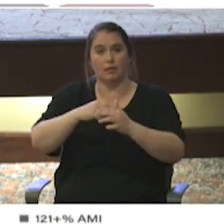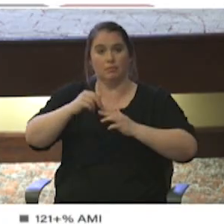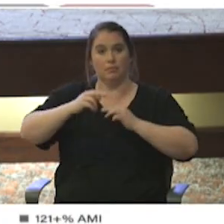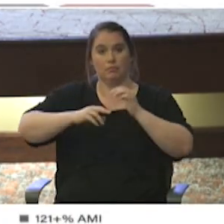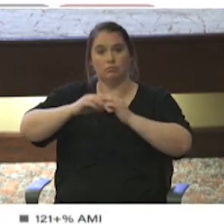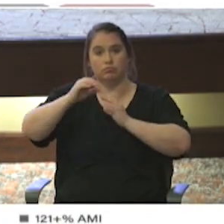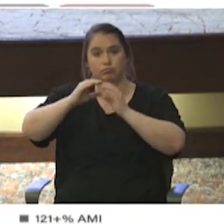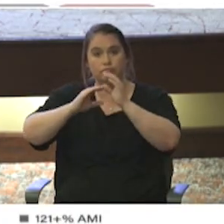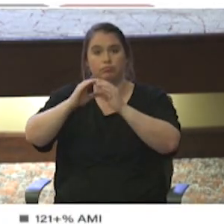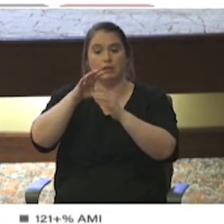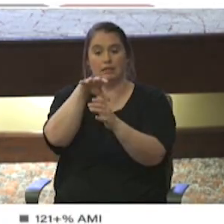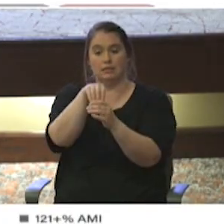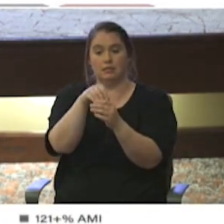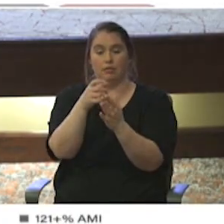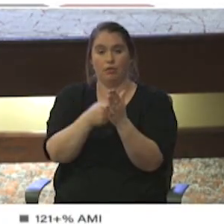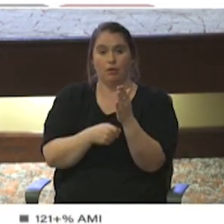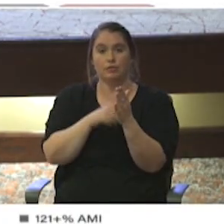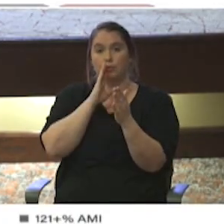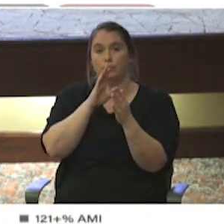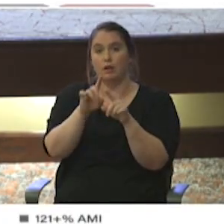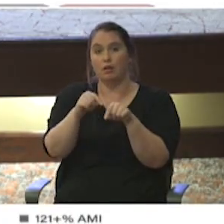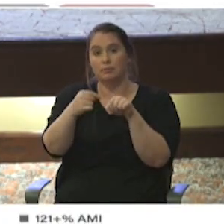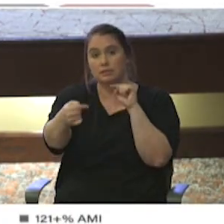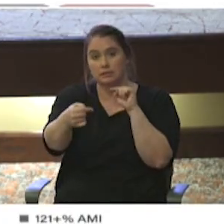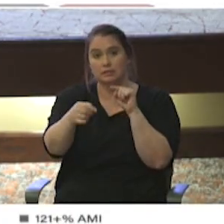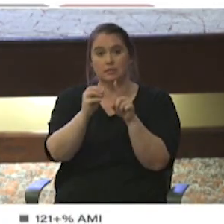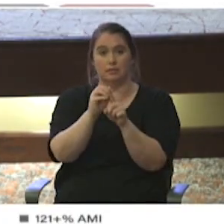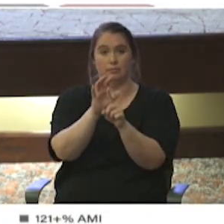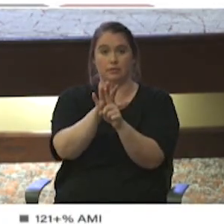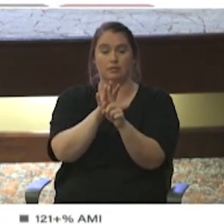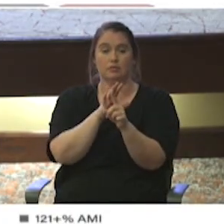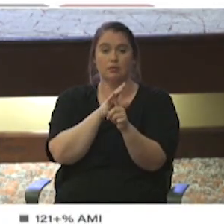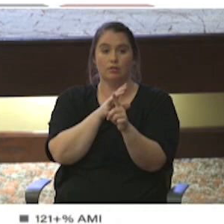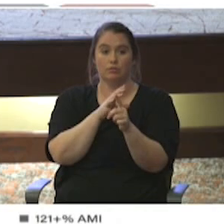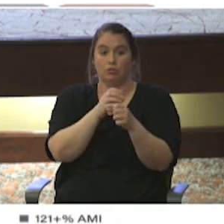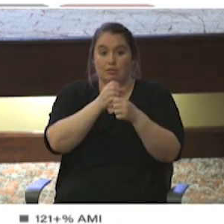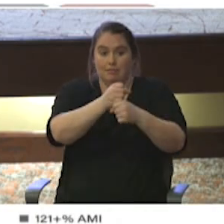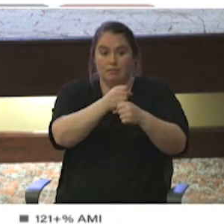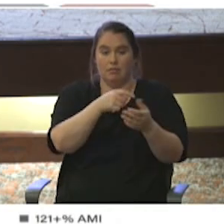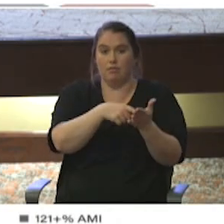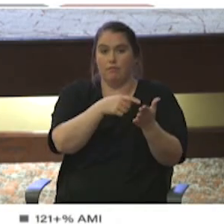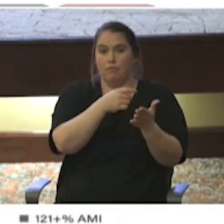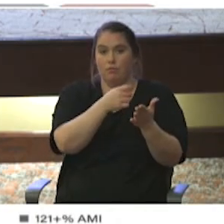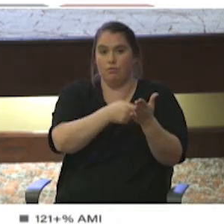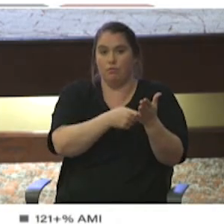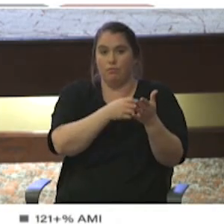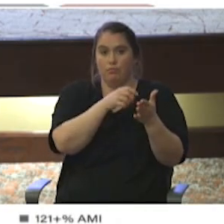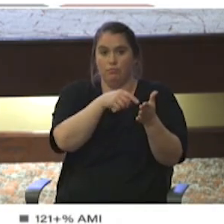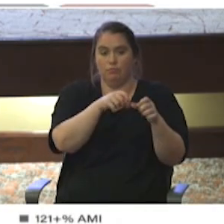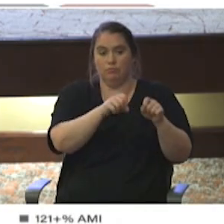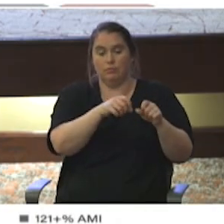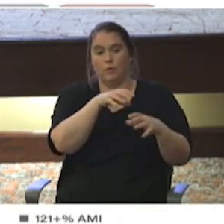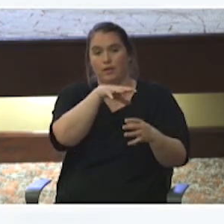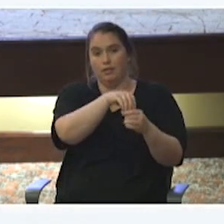costs, which can have an adverse impact on creating affordable opportunities within developments.